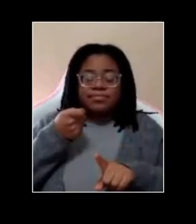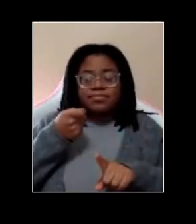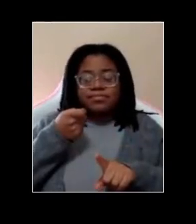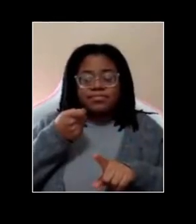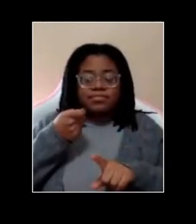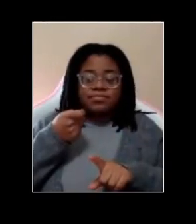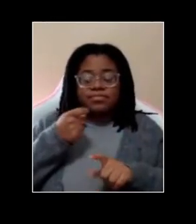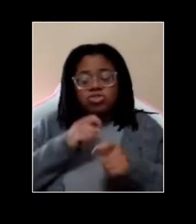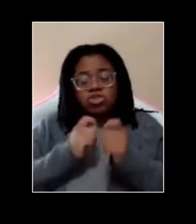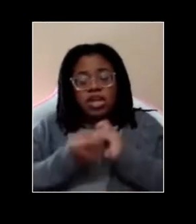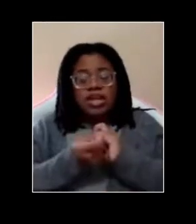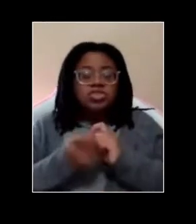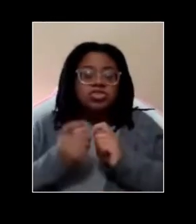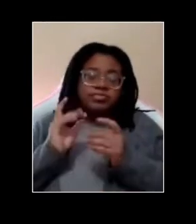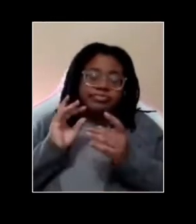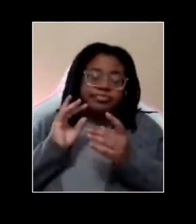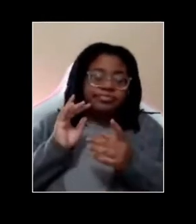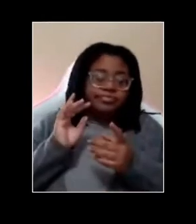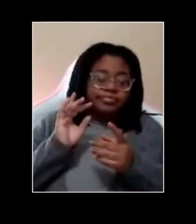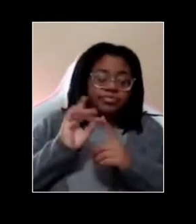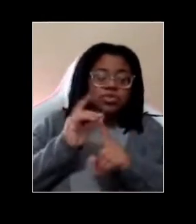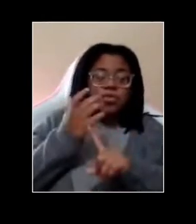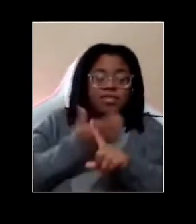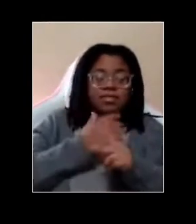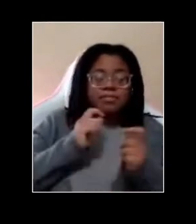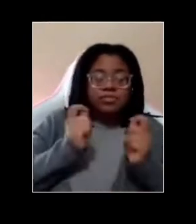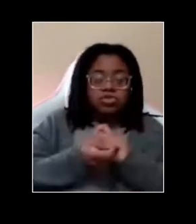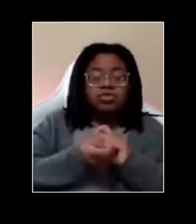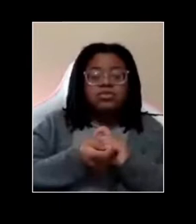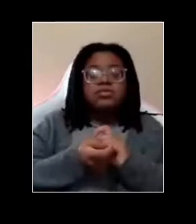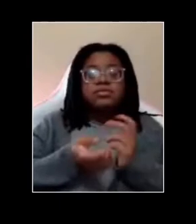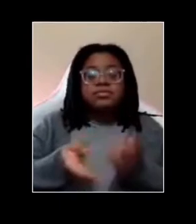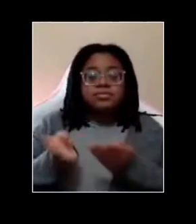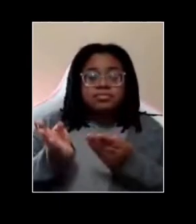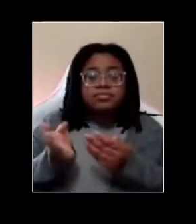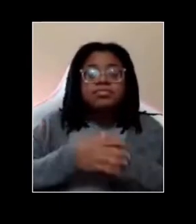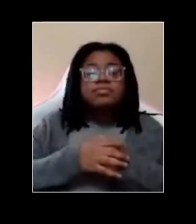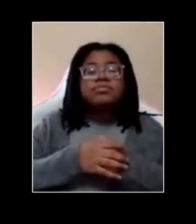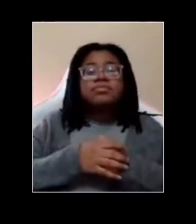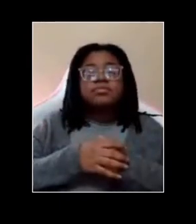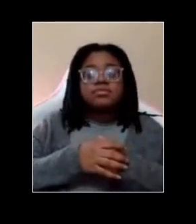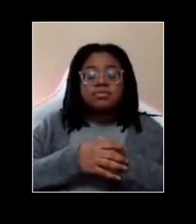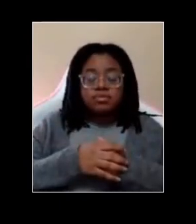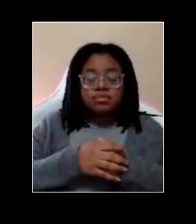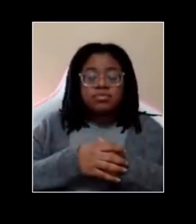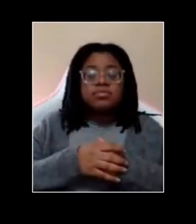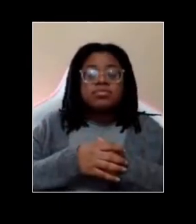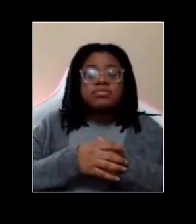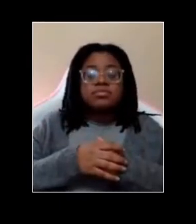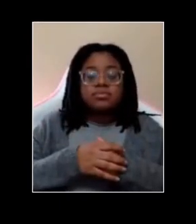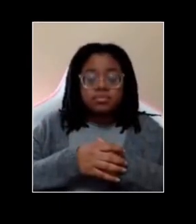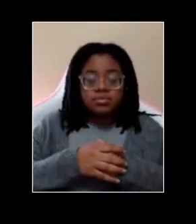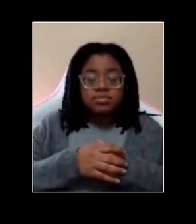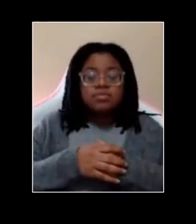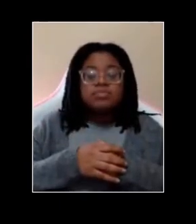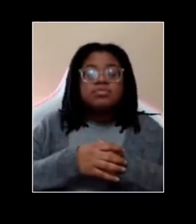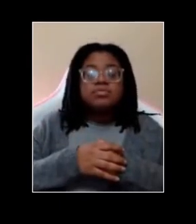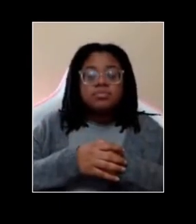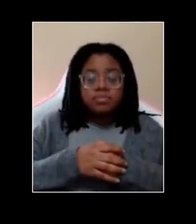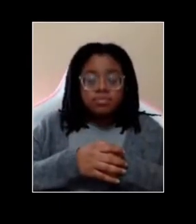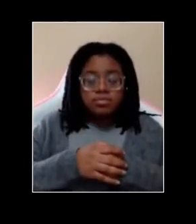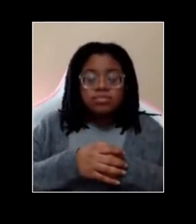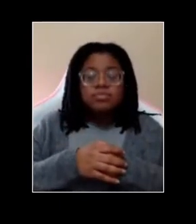changes associated with climate change. So this is very species dependent or species specific. Effects vary